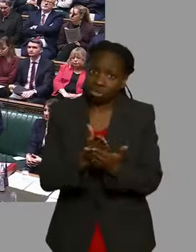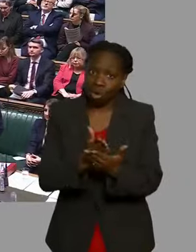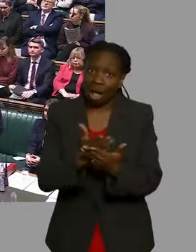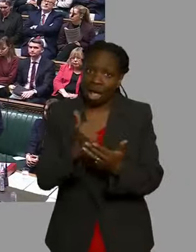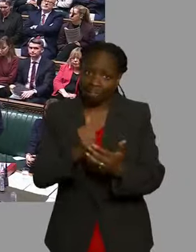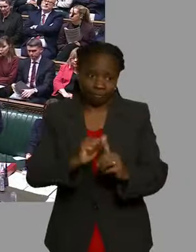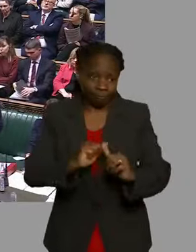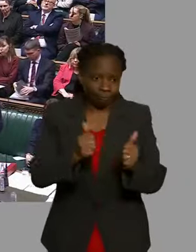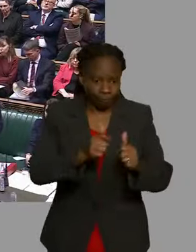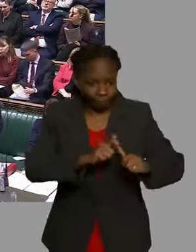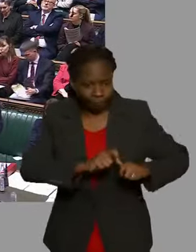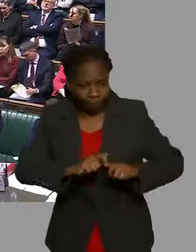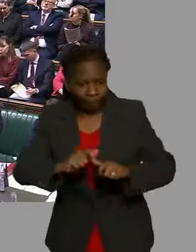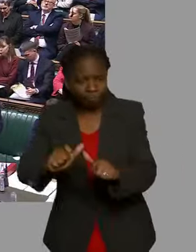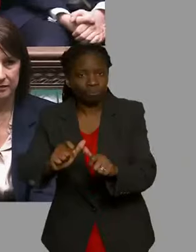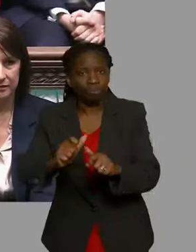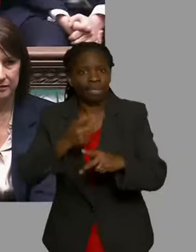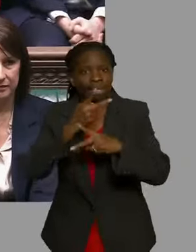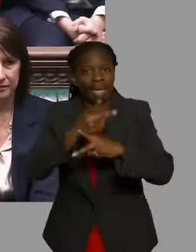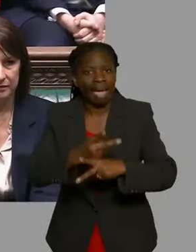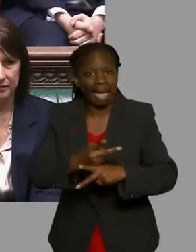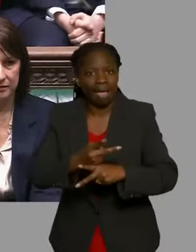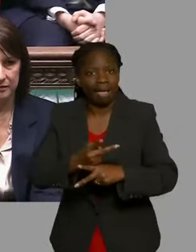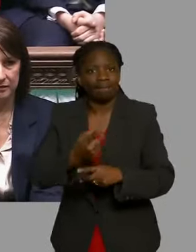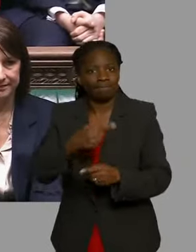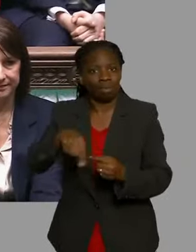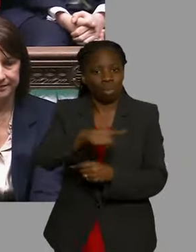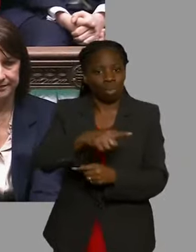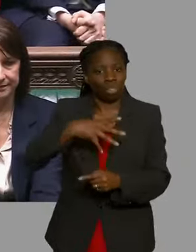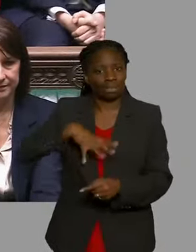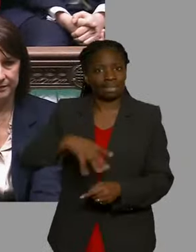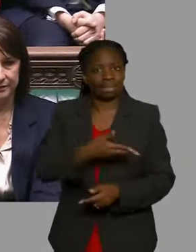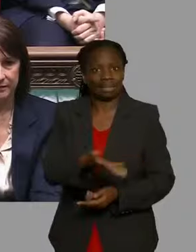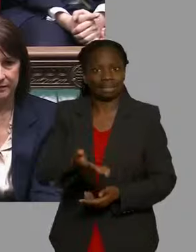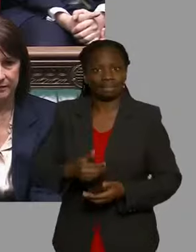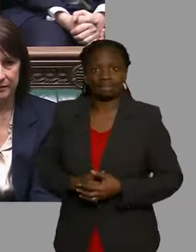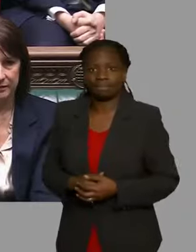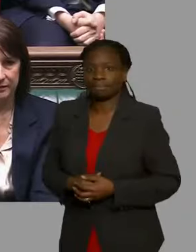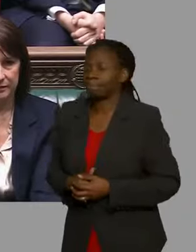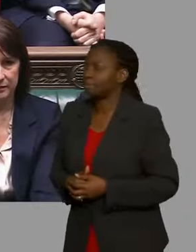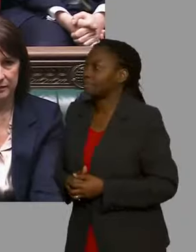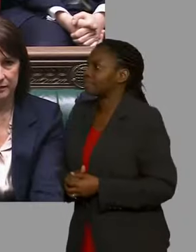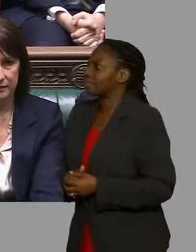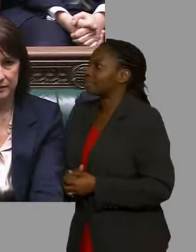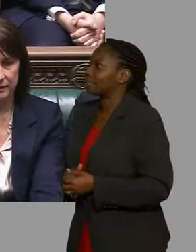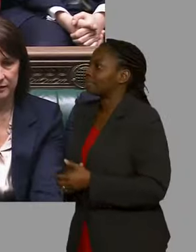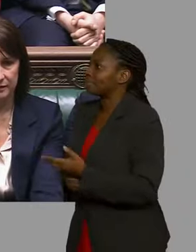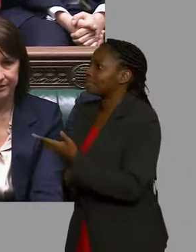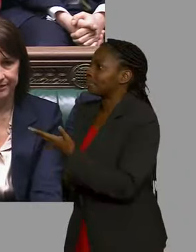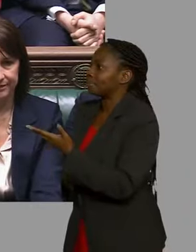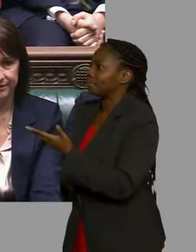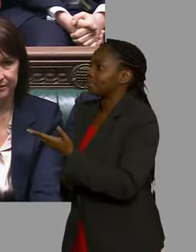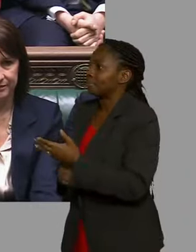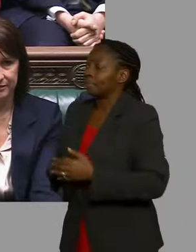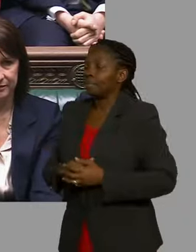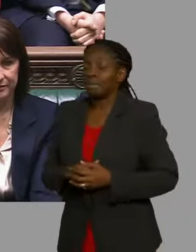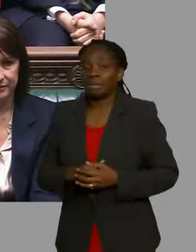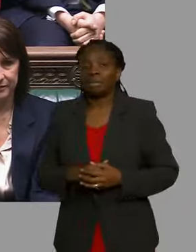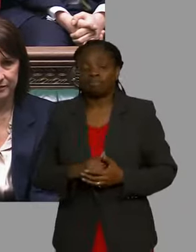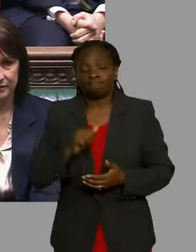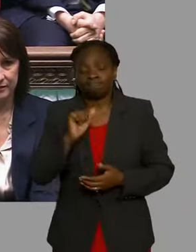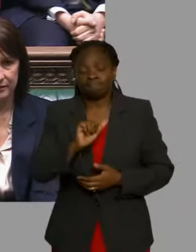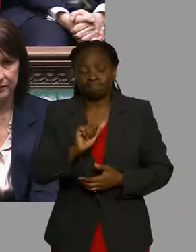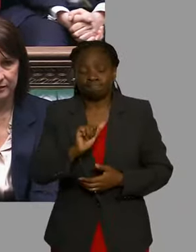for raising this issue because, Mr. Speaker, every single child deserves the best start in life, and there are far too